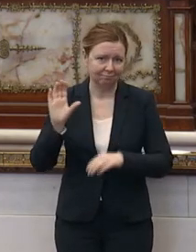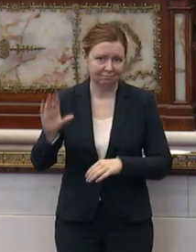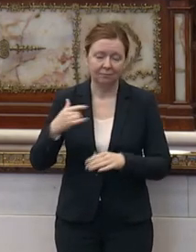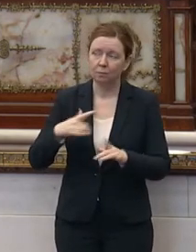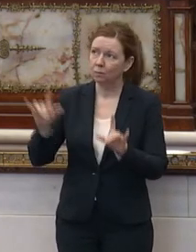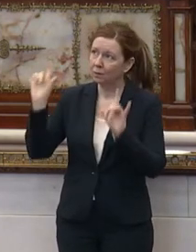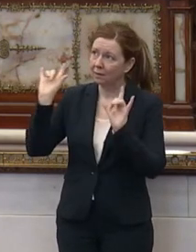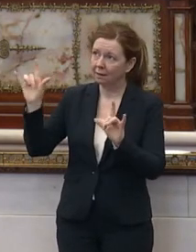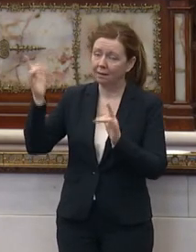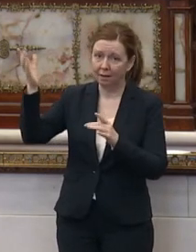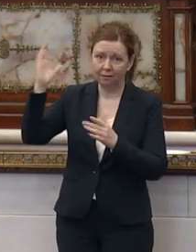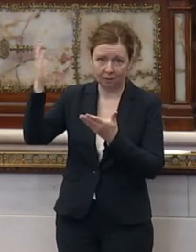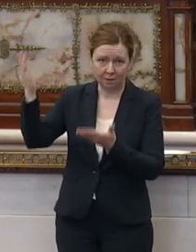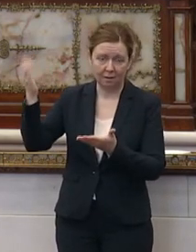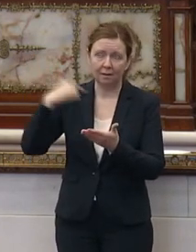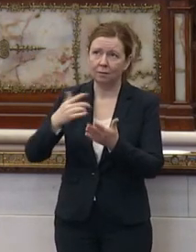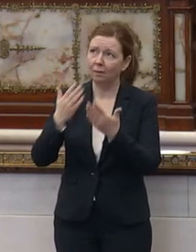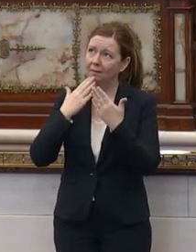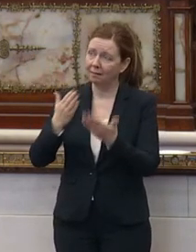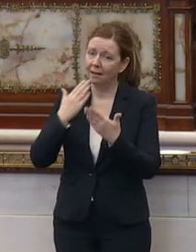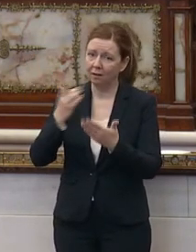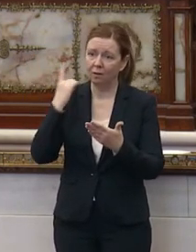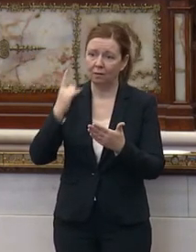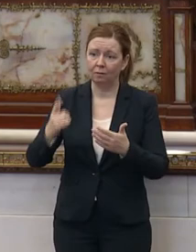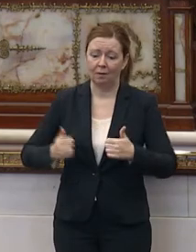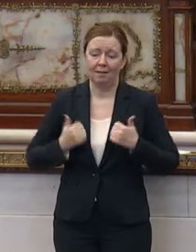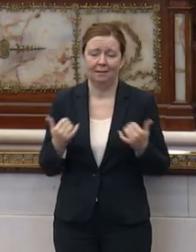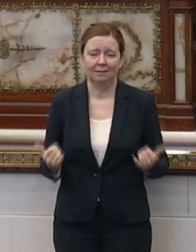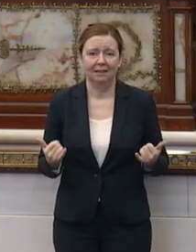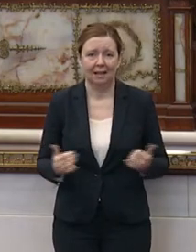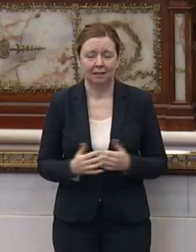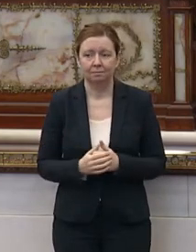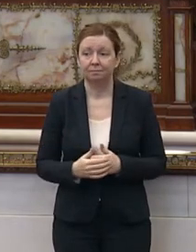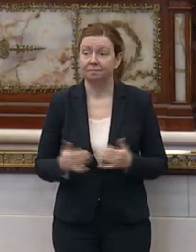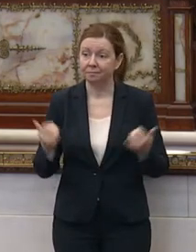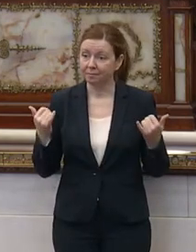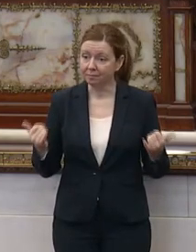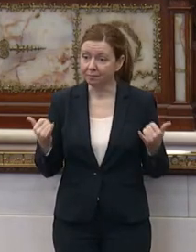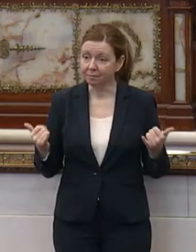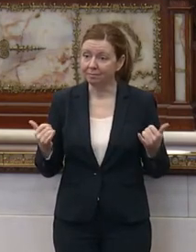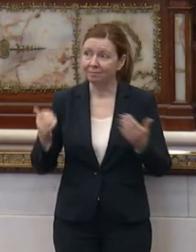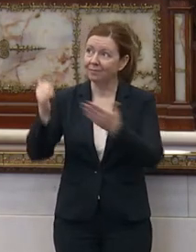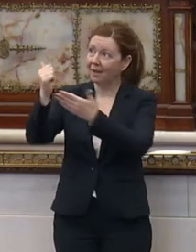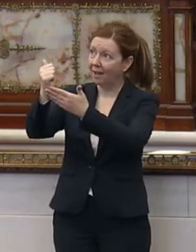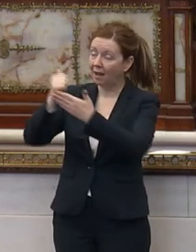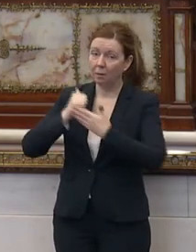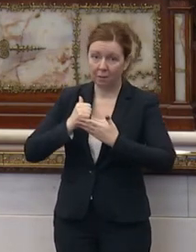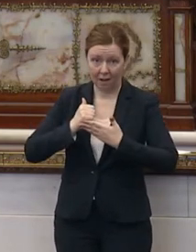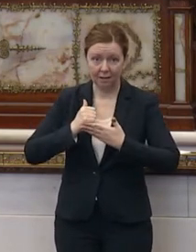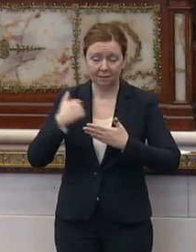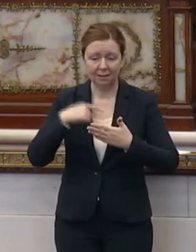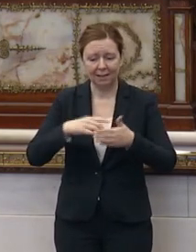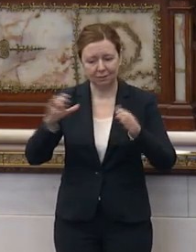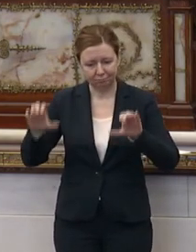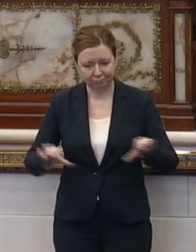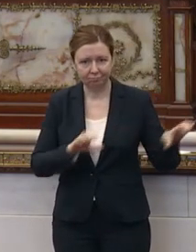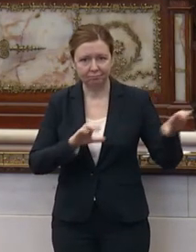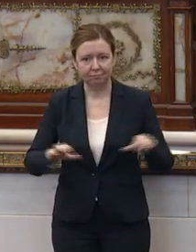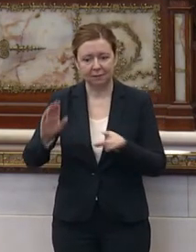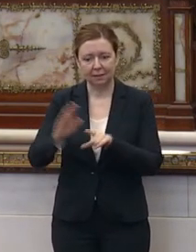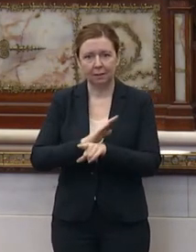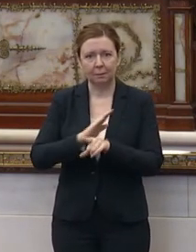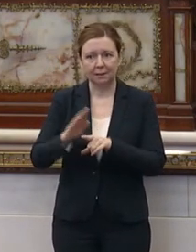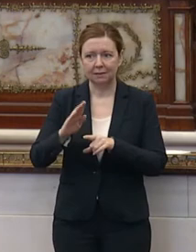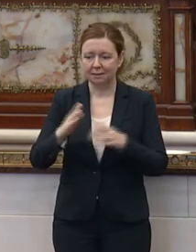you, and we thank you for life today. Now, help us as we conduct the